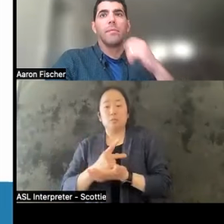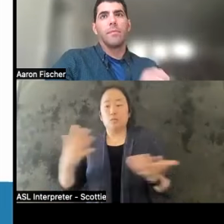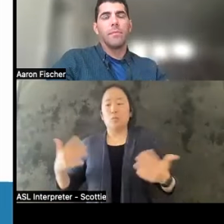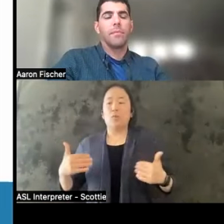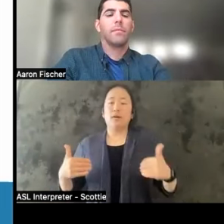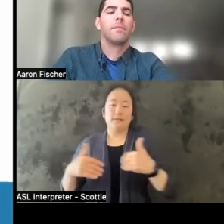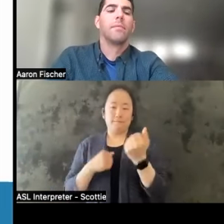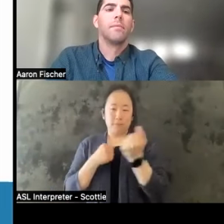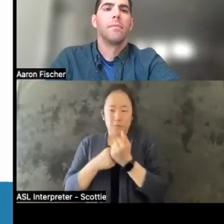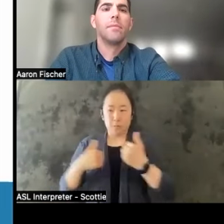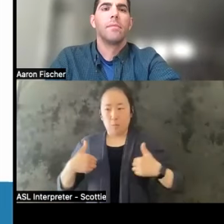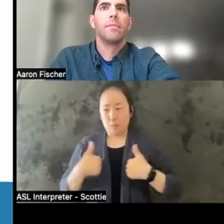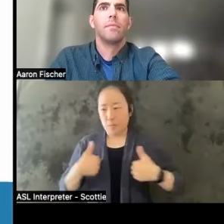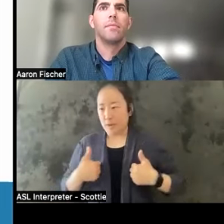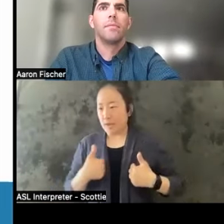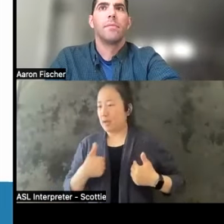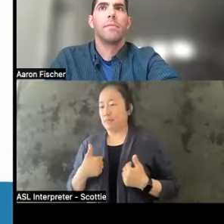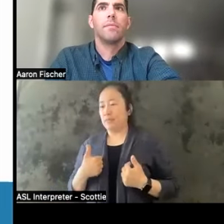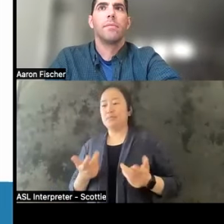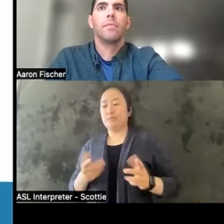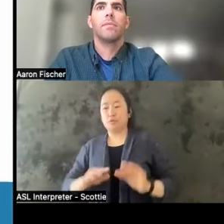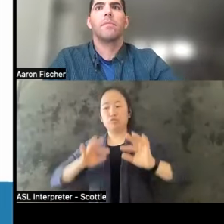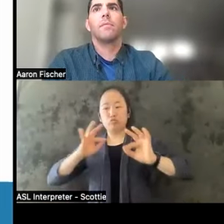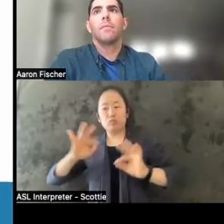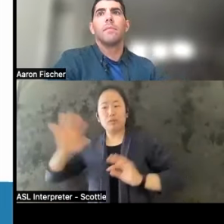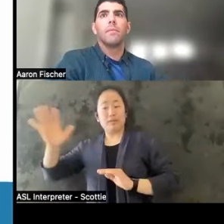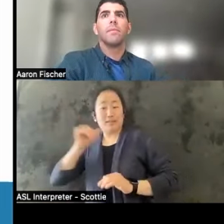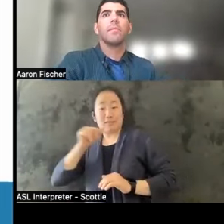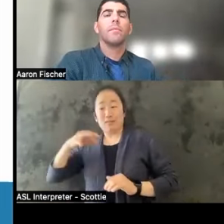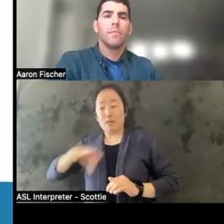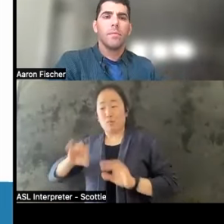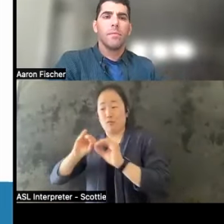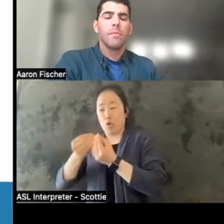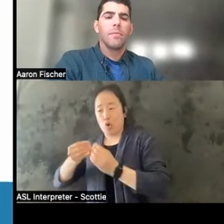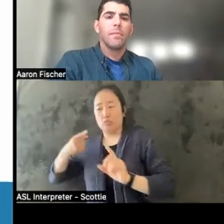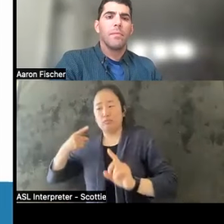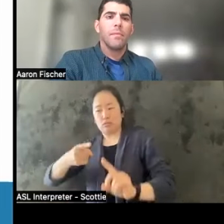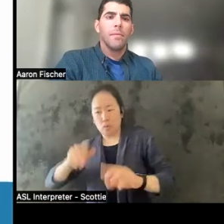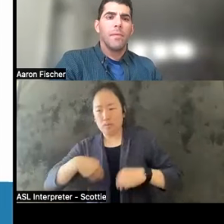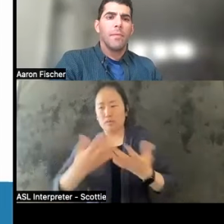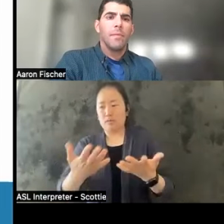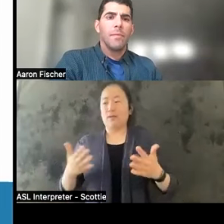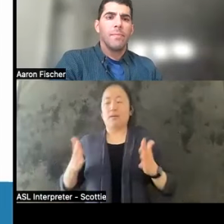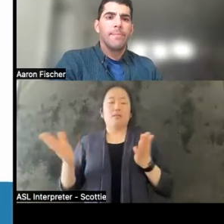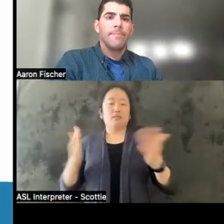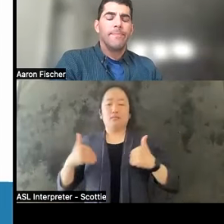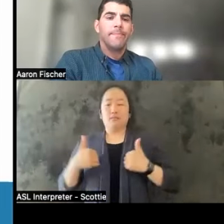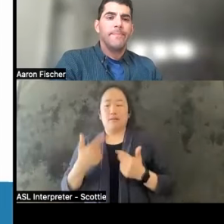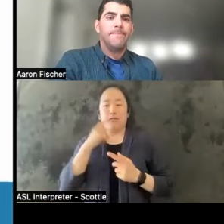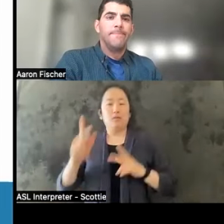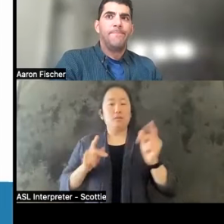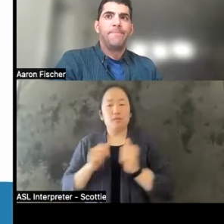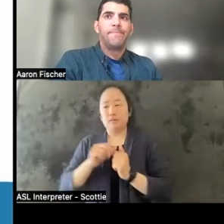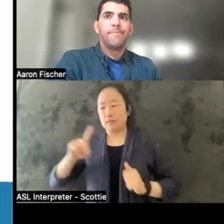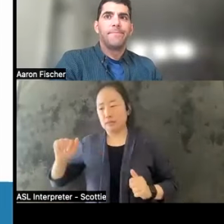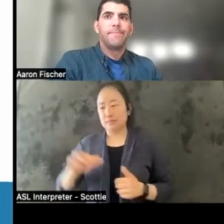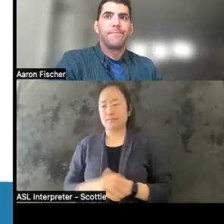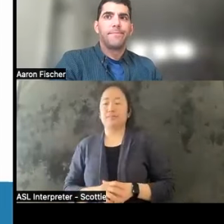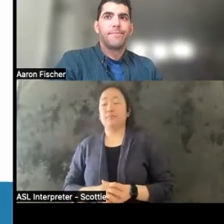and the hotel have no pets policies. Eddie comes to the health center struggling to manage his blood glucose levels,